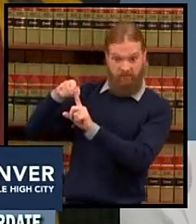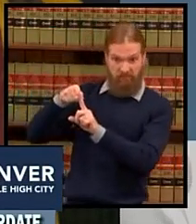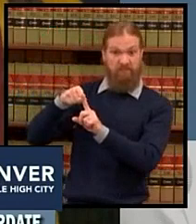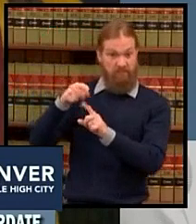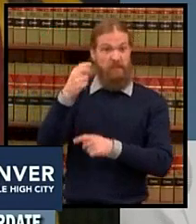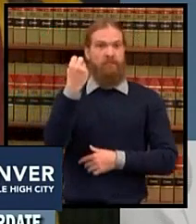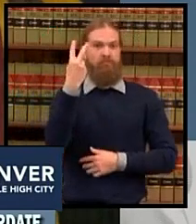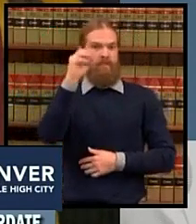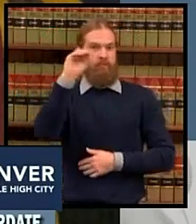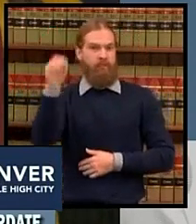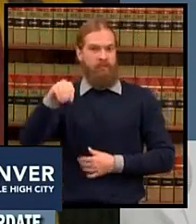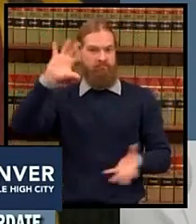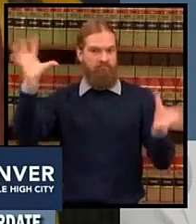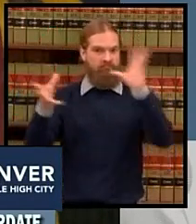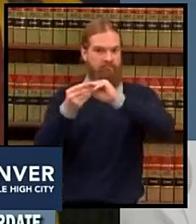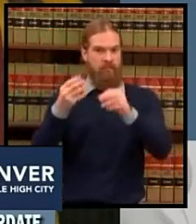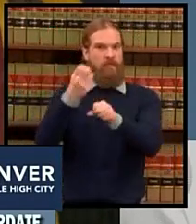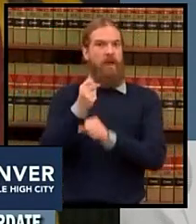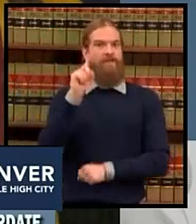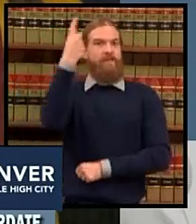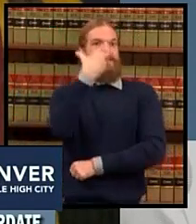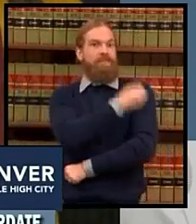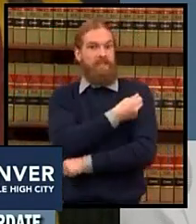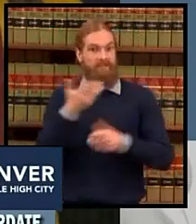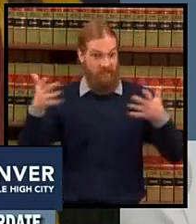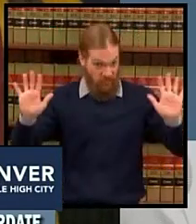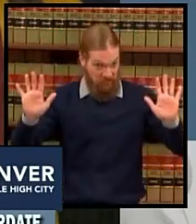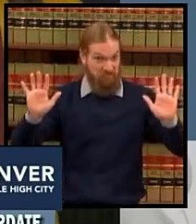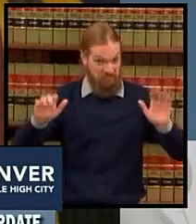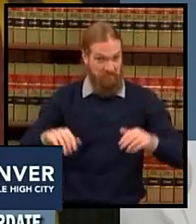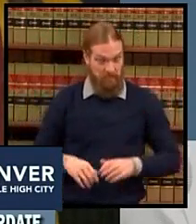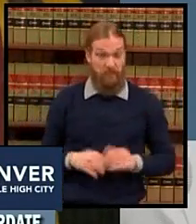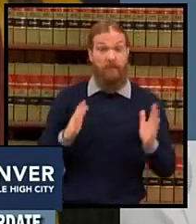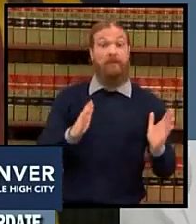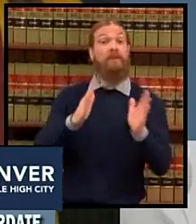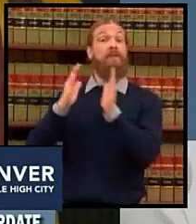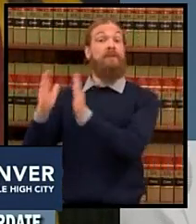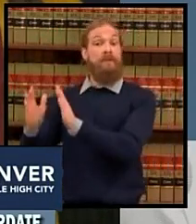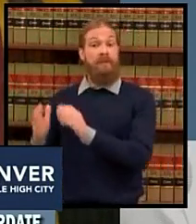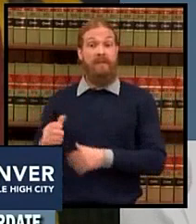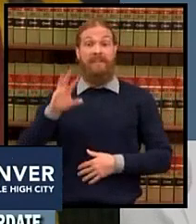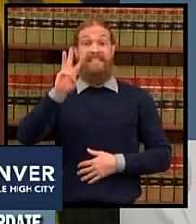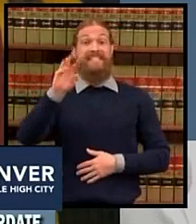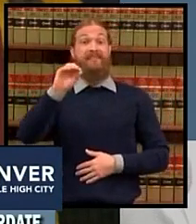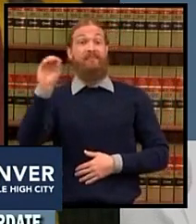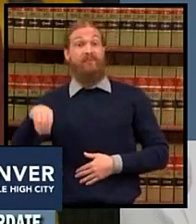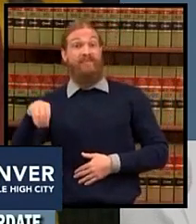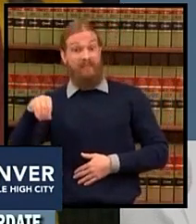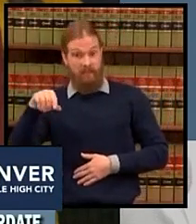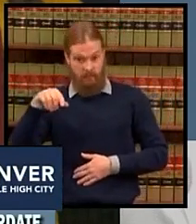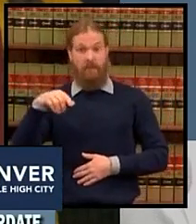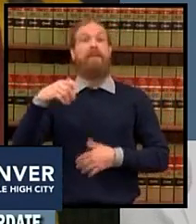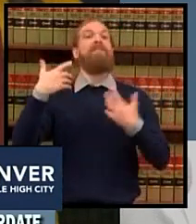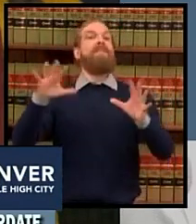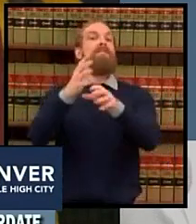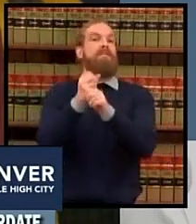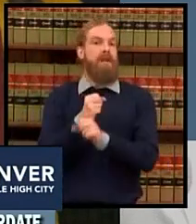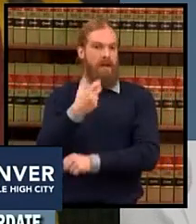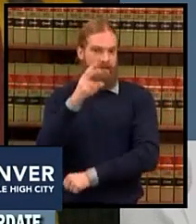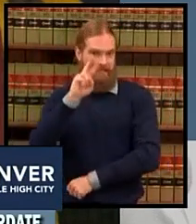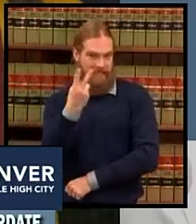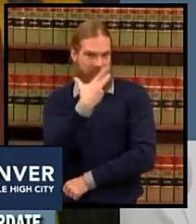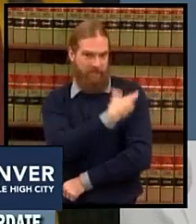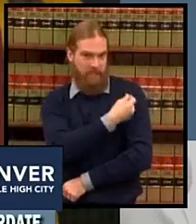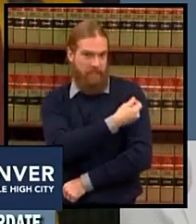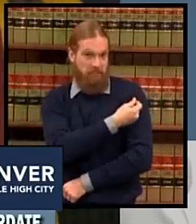of vaccine, and about 6% of our residents having received their second dose. And I'm encouraged to hear the news that the